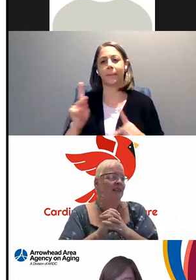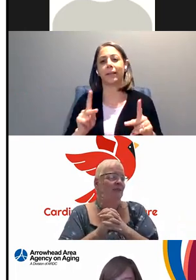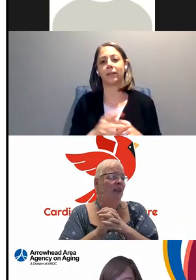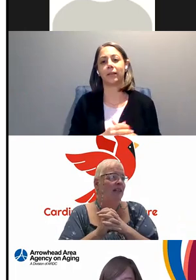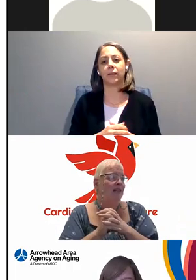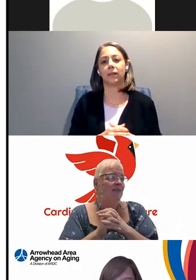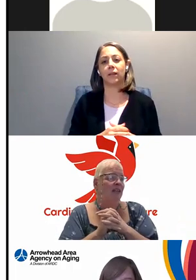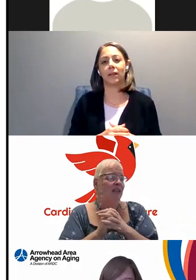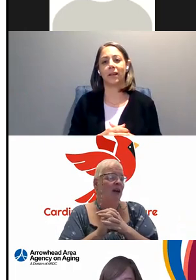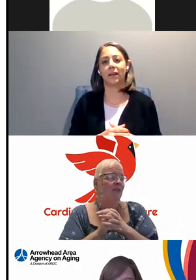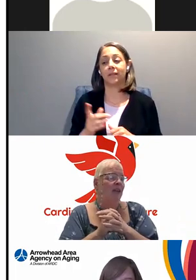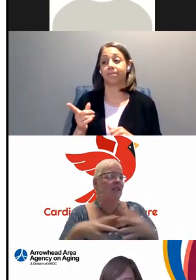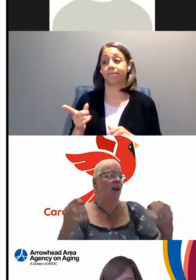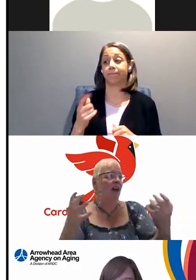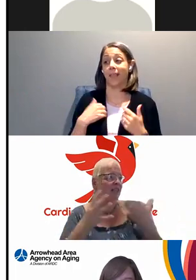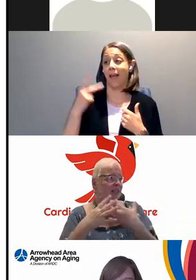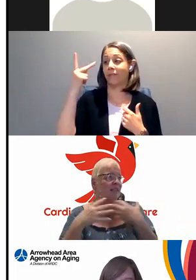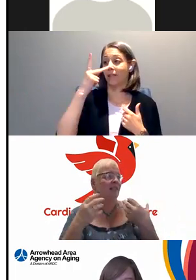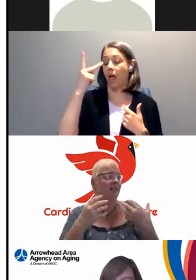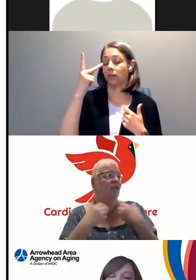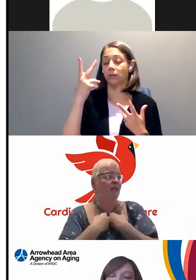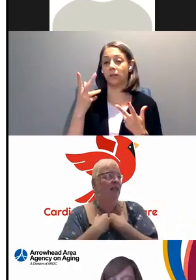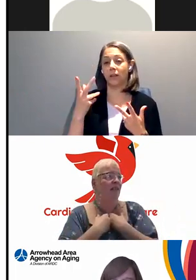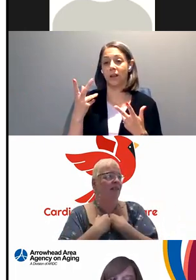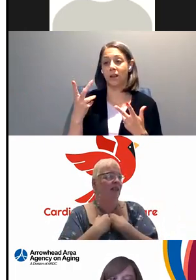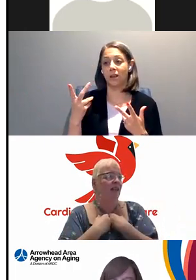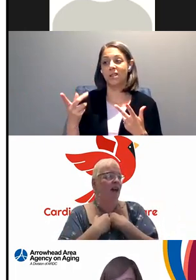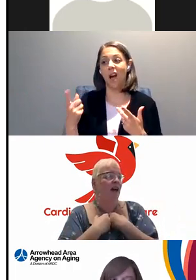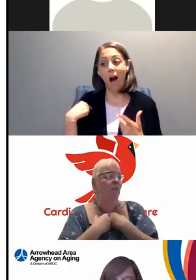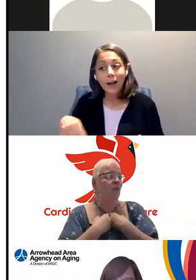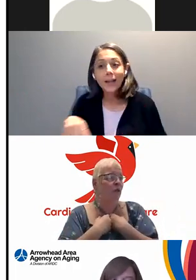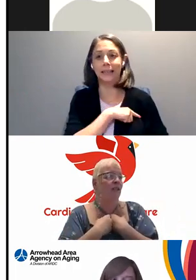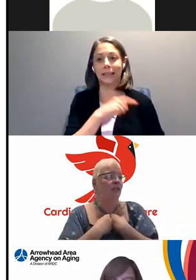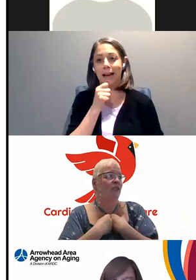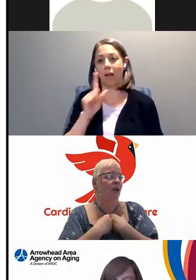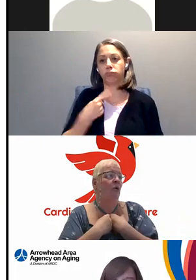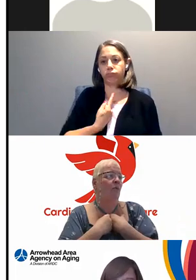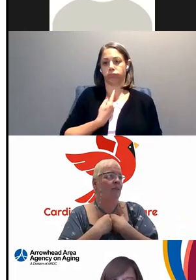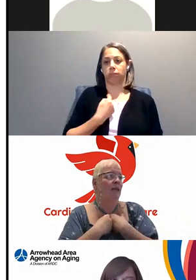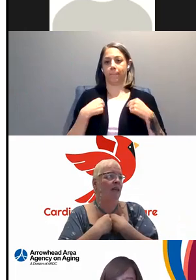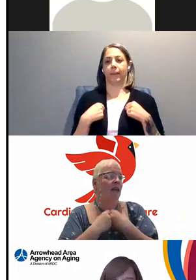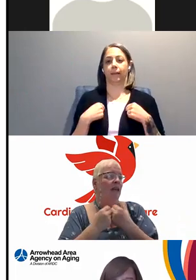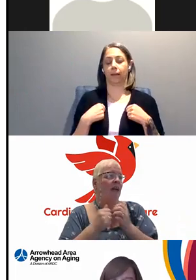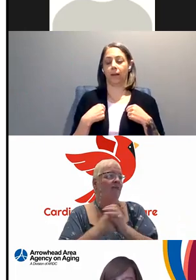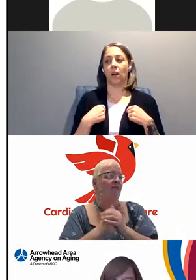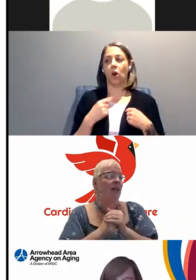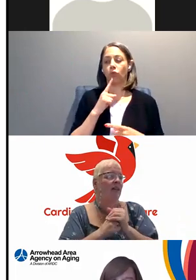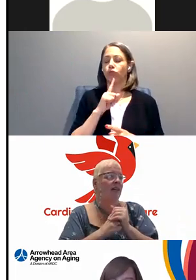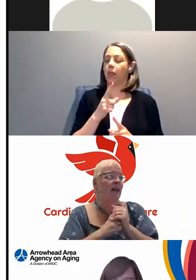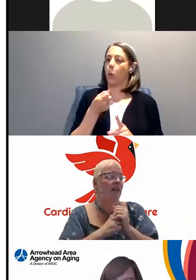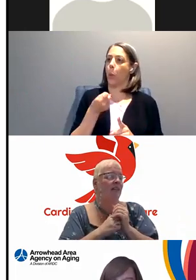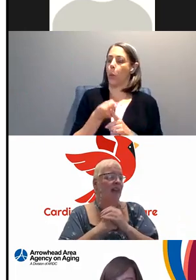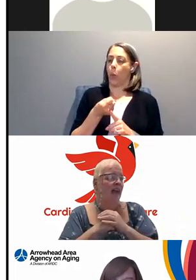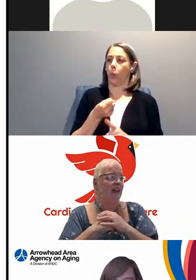this philosophy of it's us, not just me, really struck home with me. And I